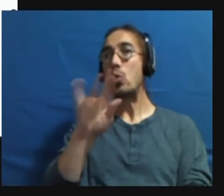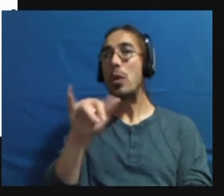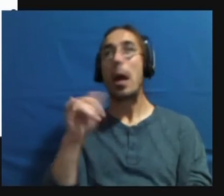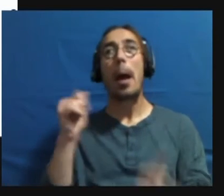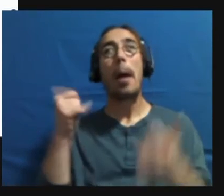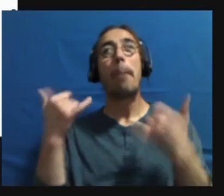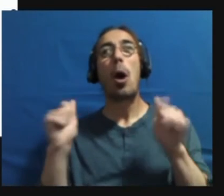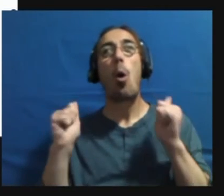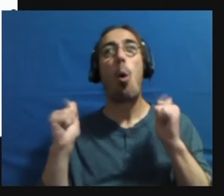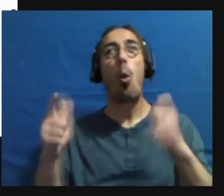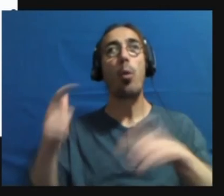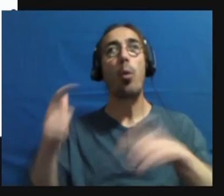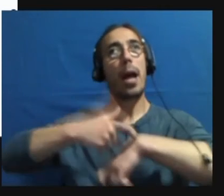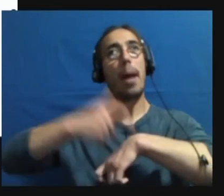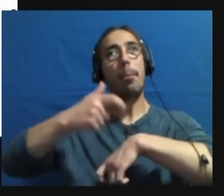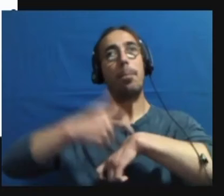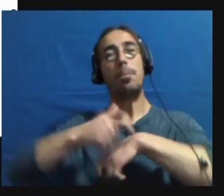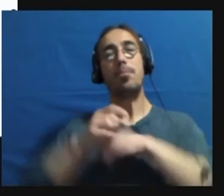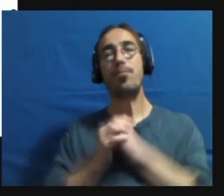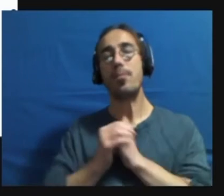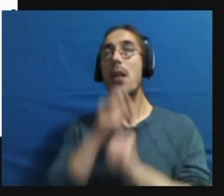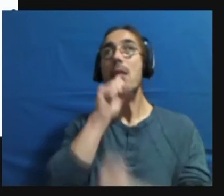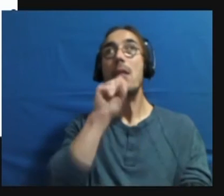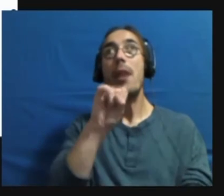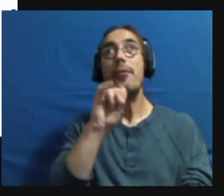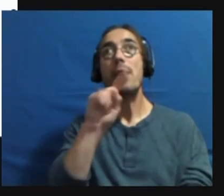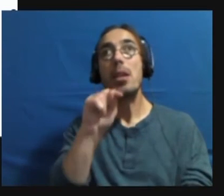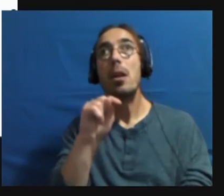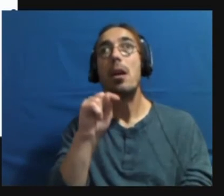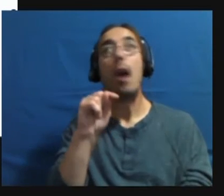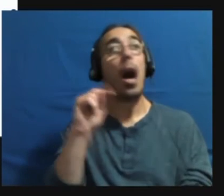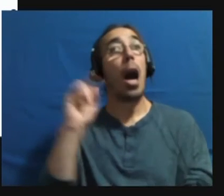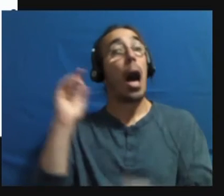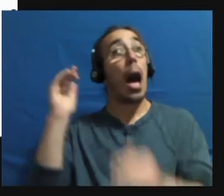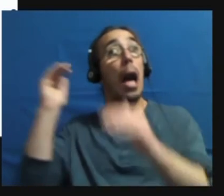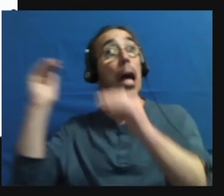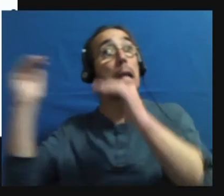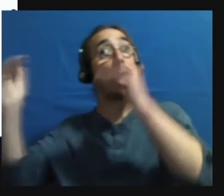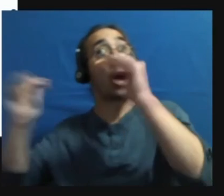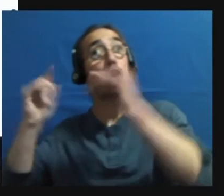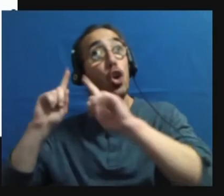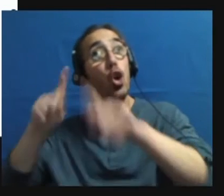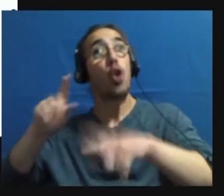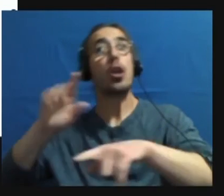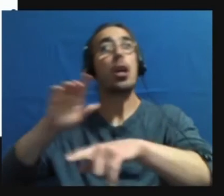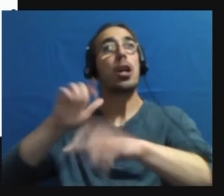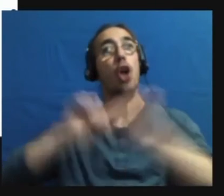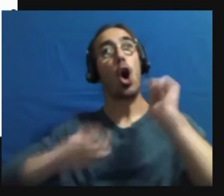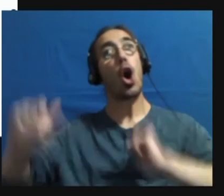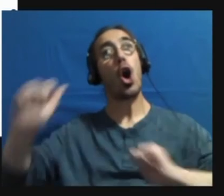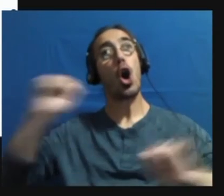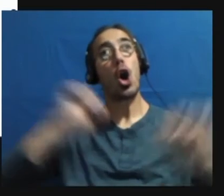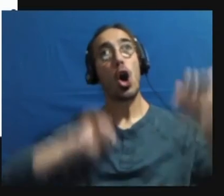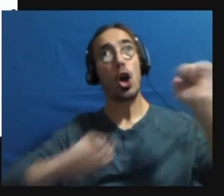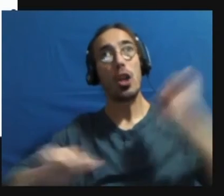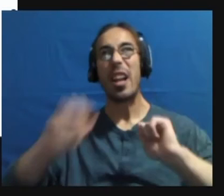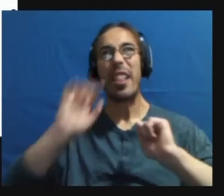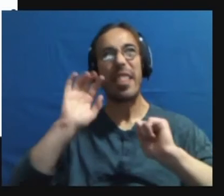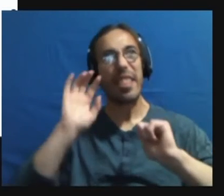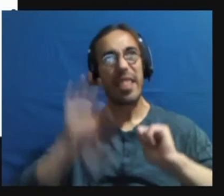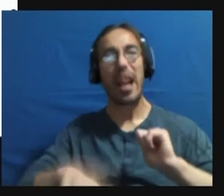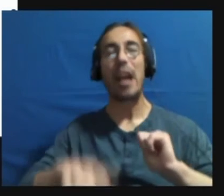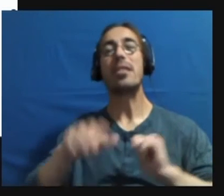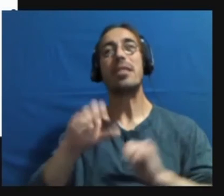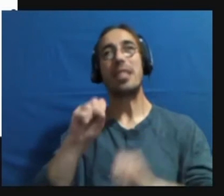the time. I love it. Adults go to concerts. That is sensory play. A concert is sensory play.